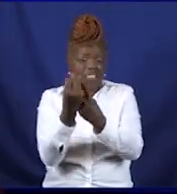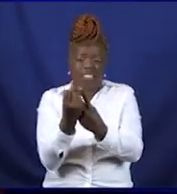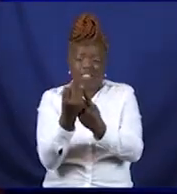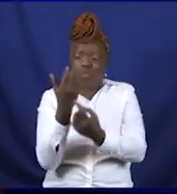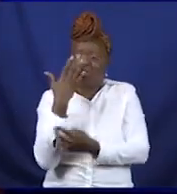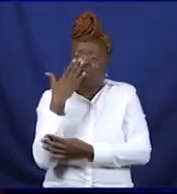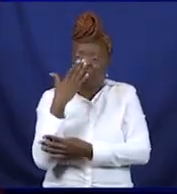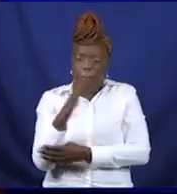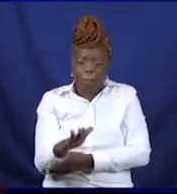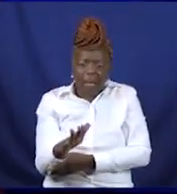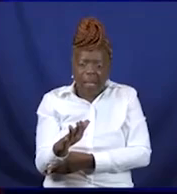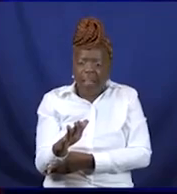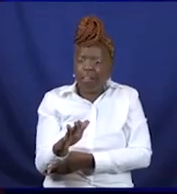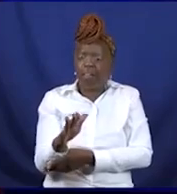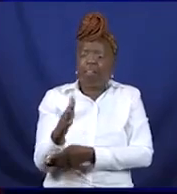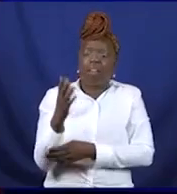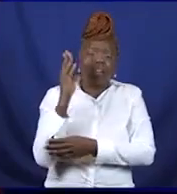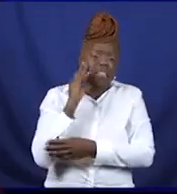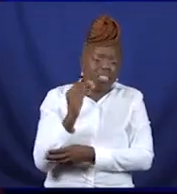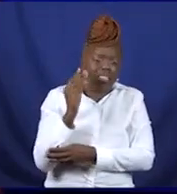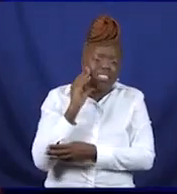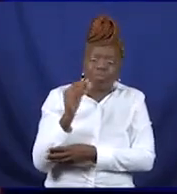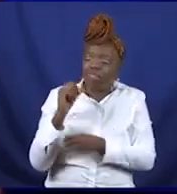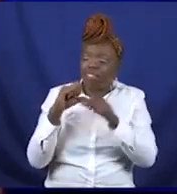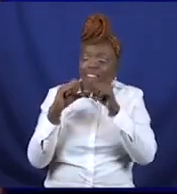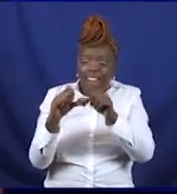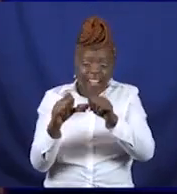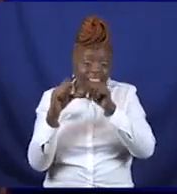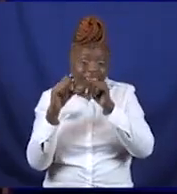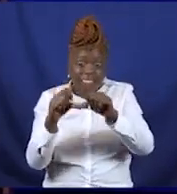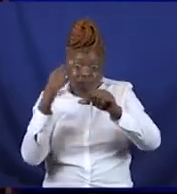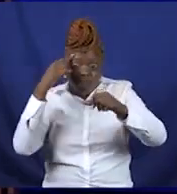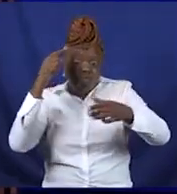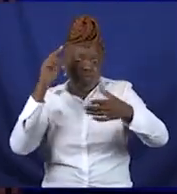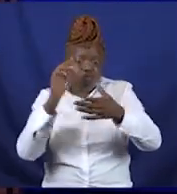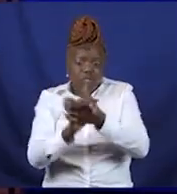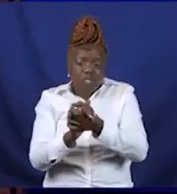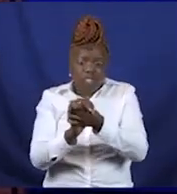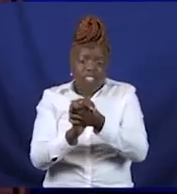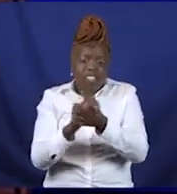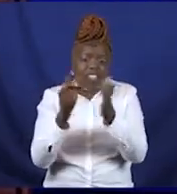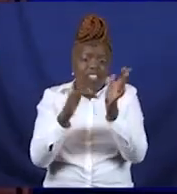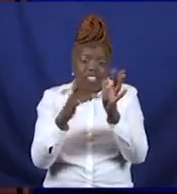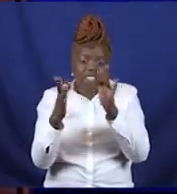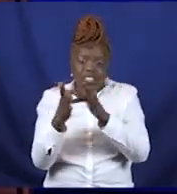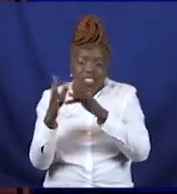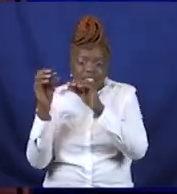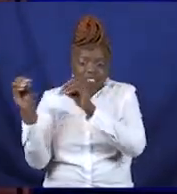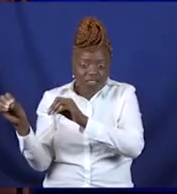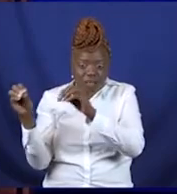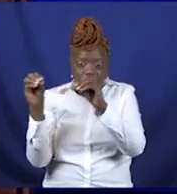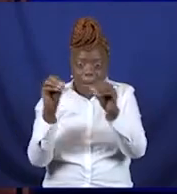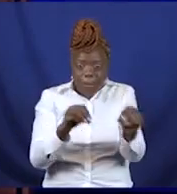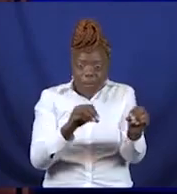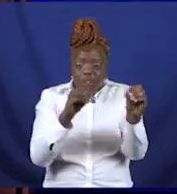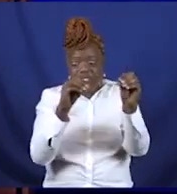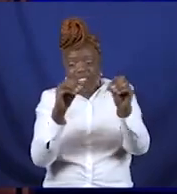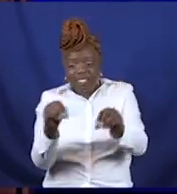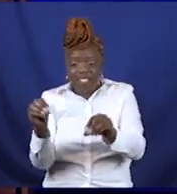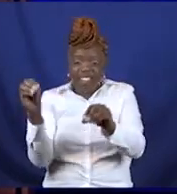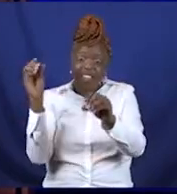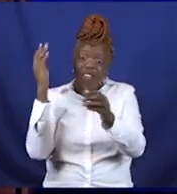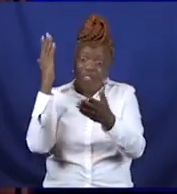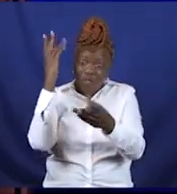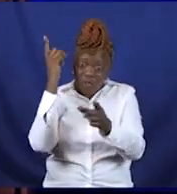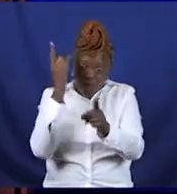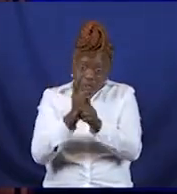and nasty and stinky, I still believe he steps in right on